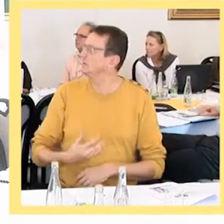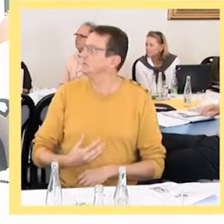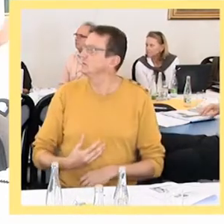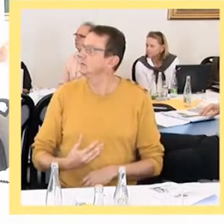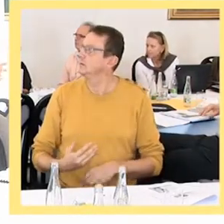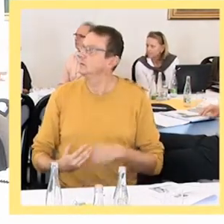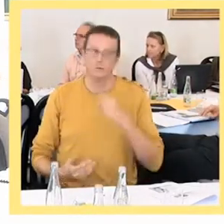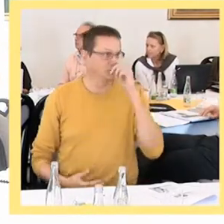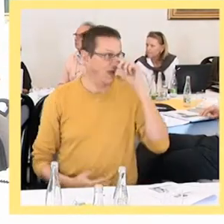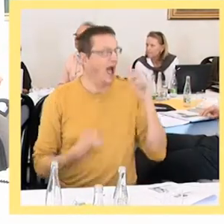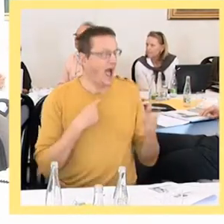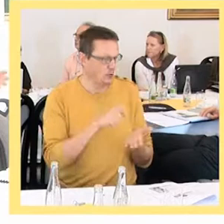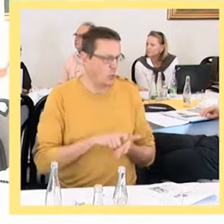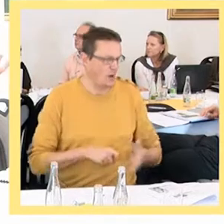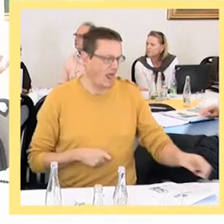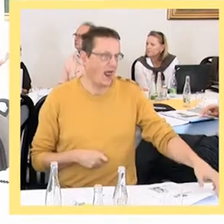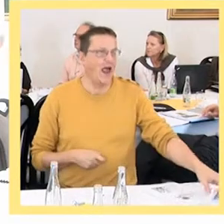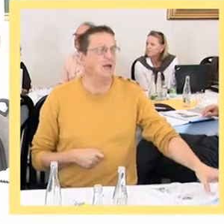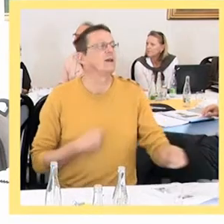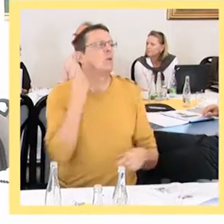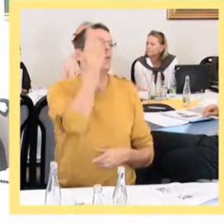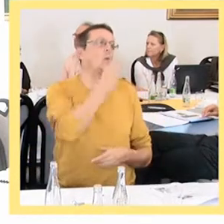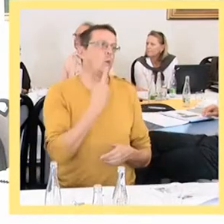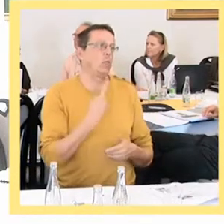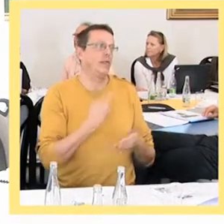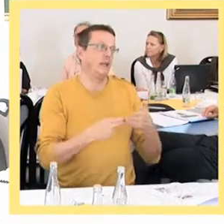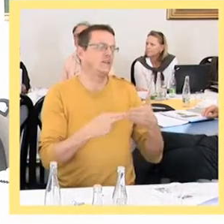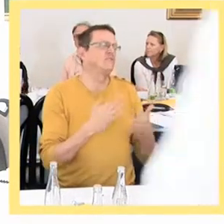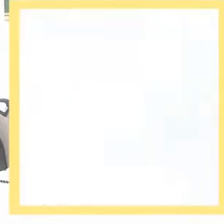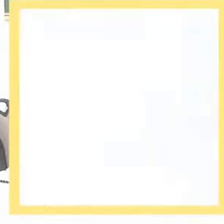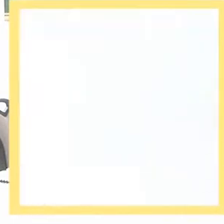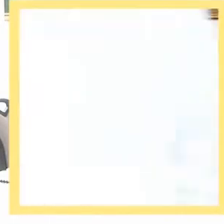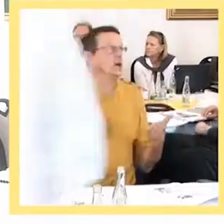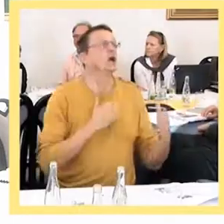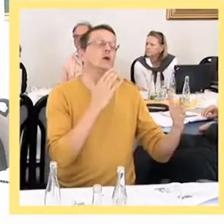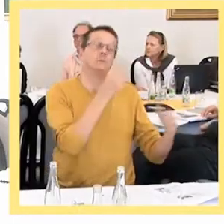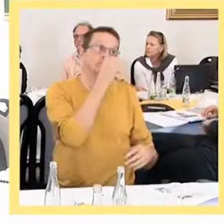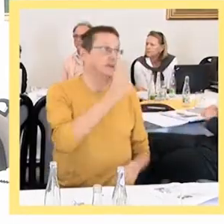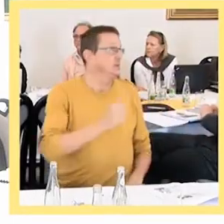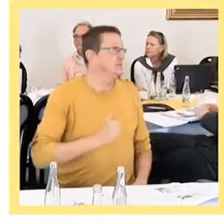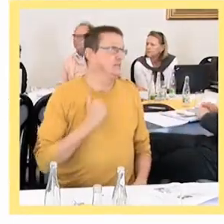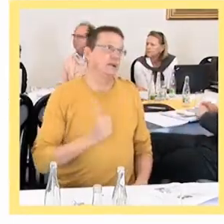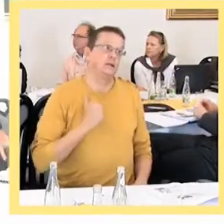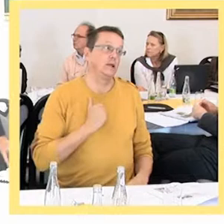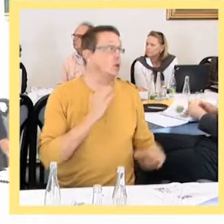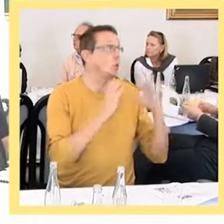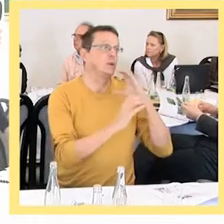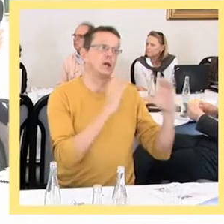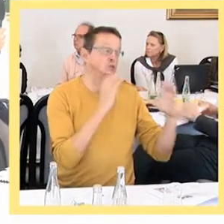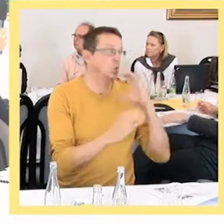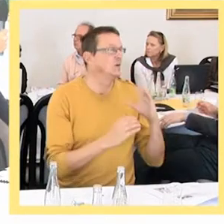I think it's in your notes. But the main issue we had, and it's already been raised today, is communication. And this was not